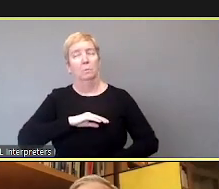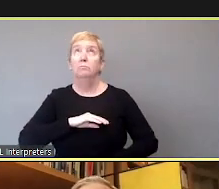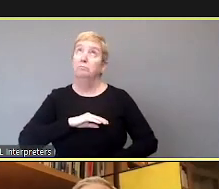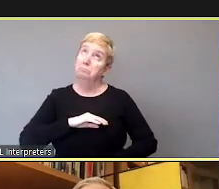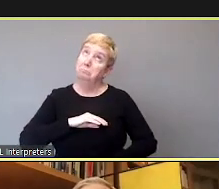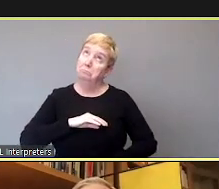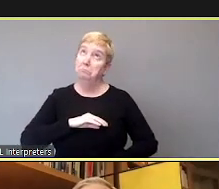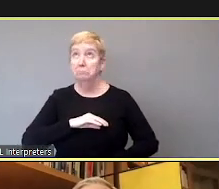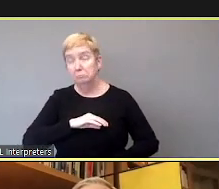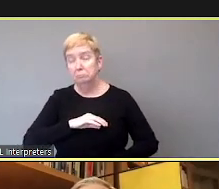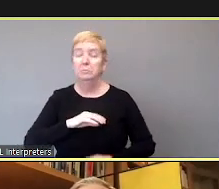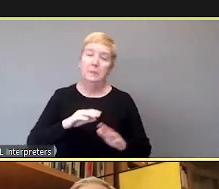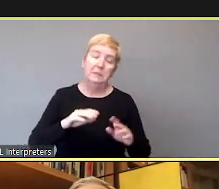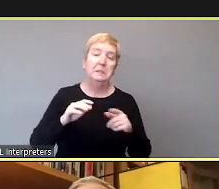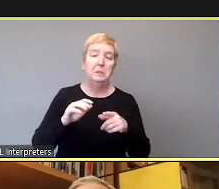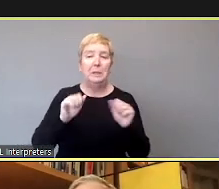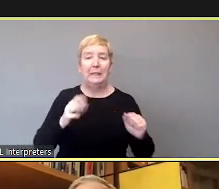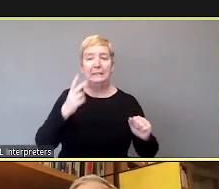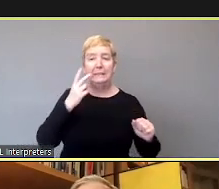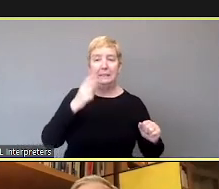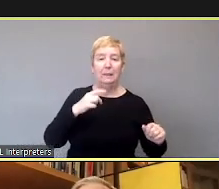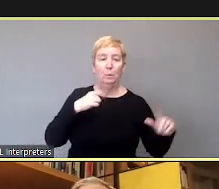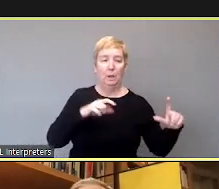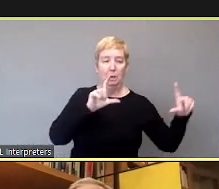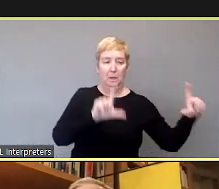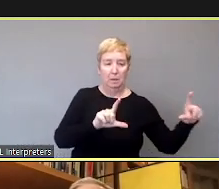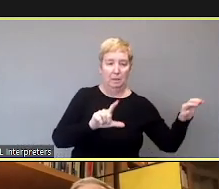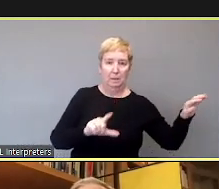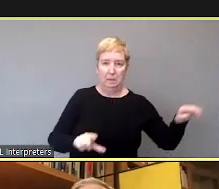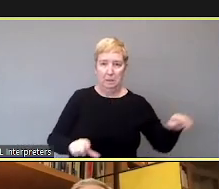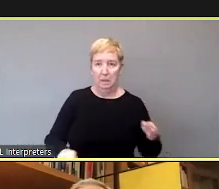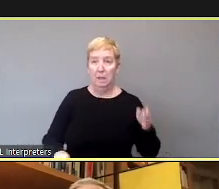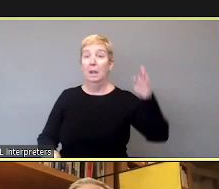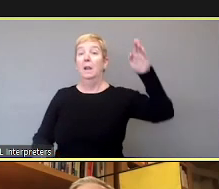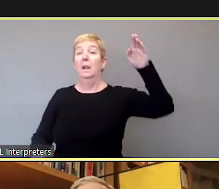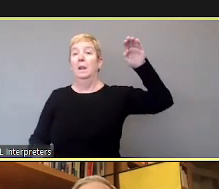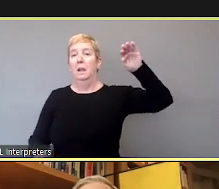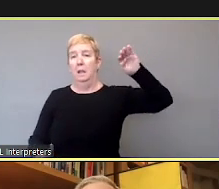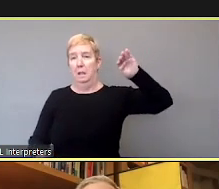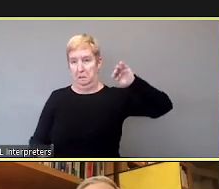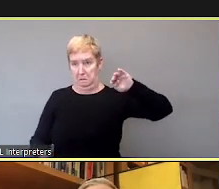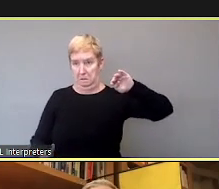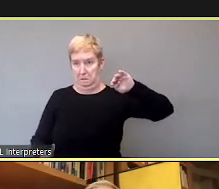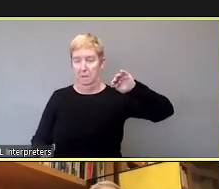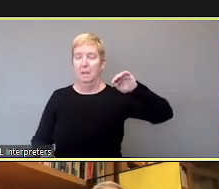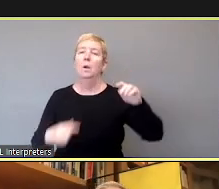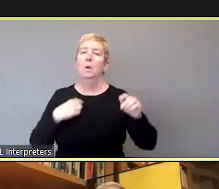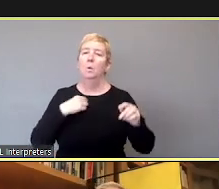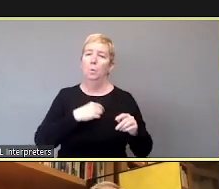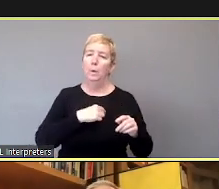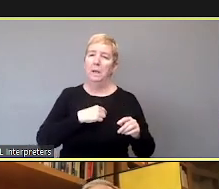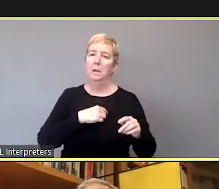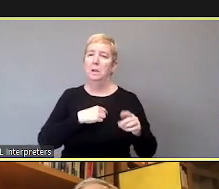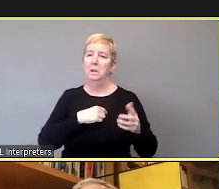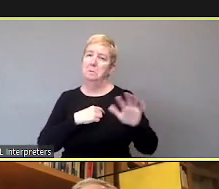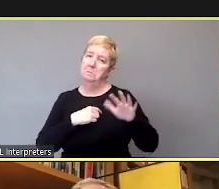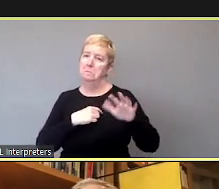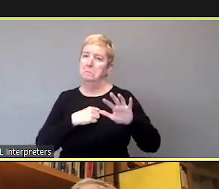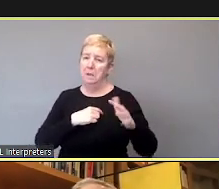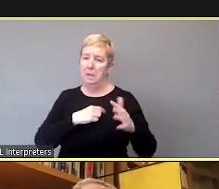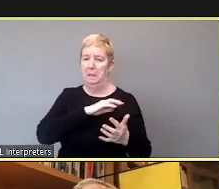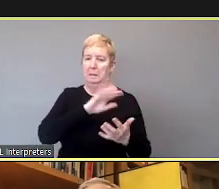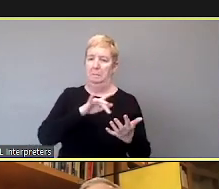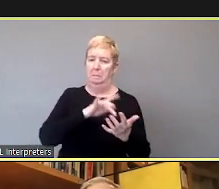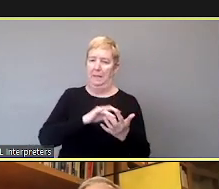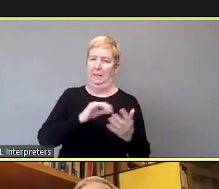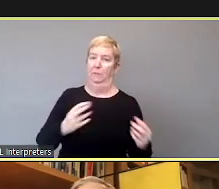curve to the right, you can see we're at about that level, a little higher in the middle of the worst crisis in our hospitals back